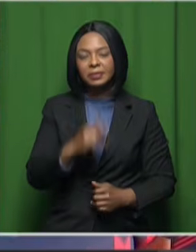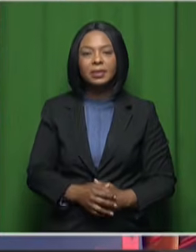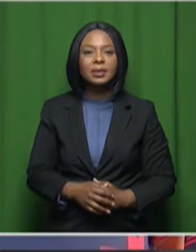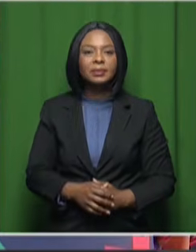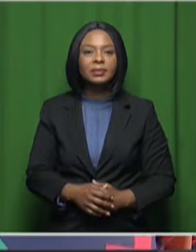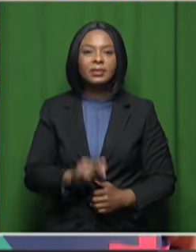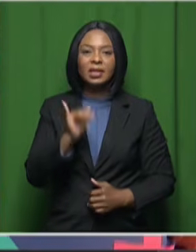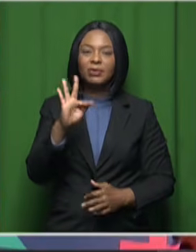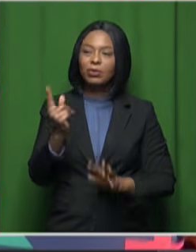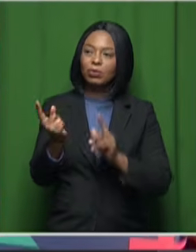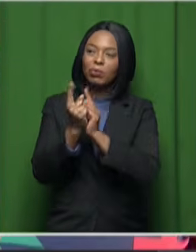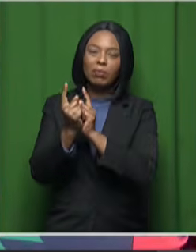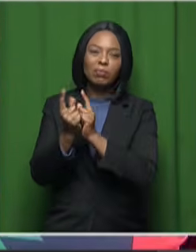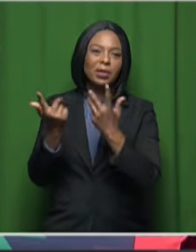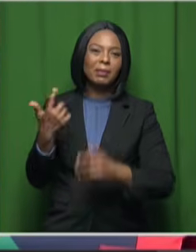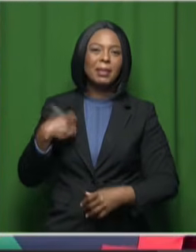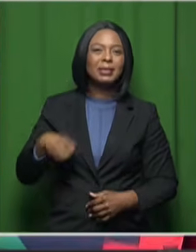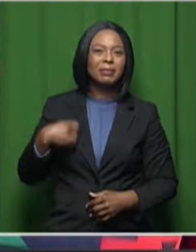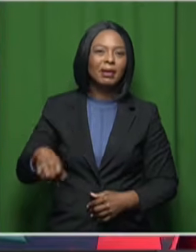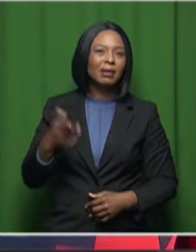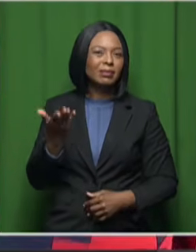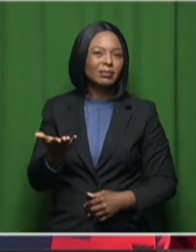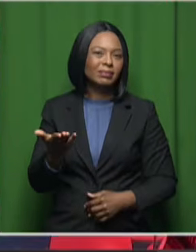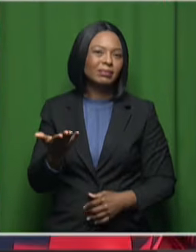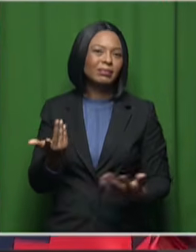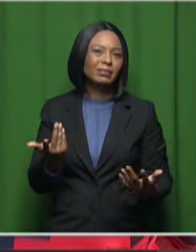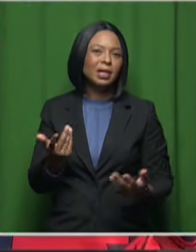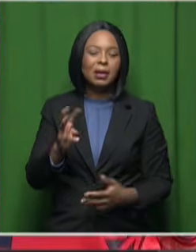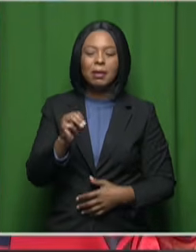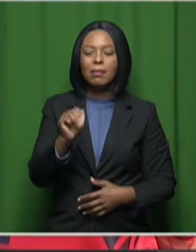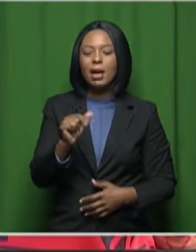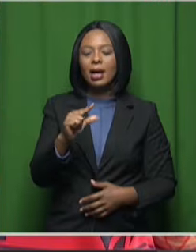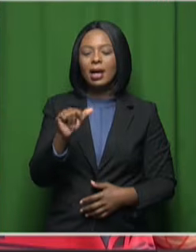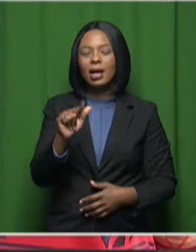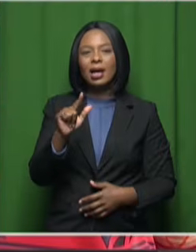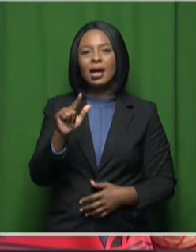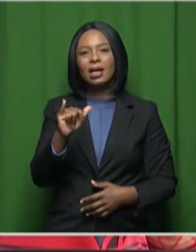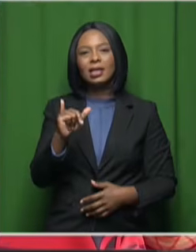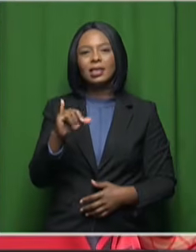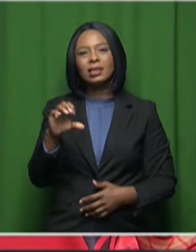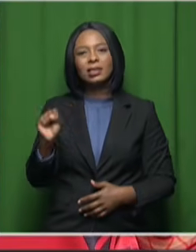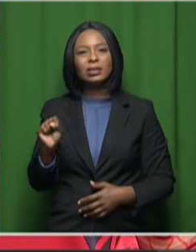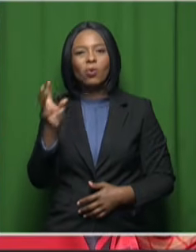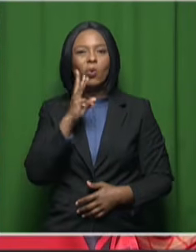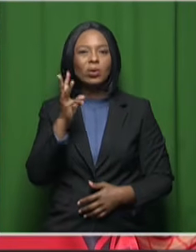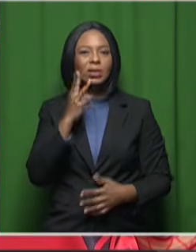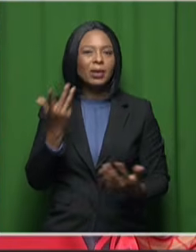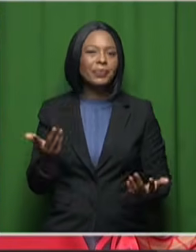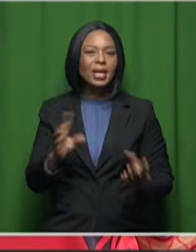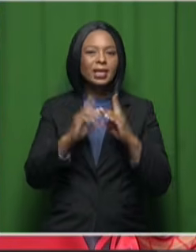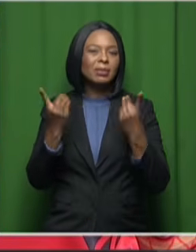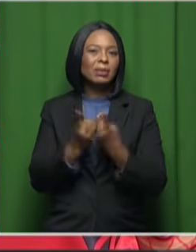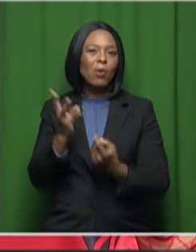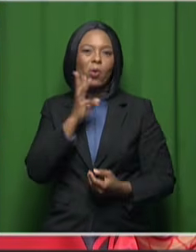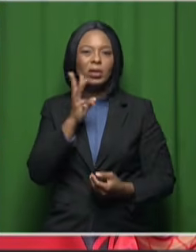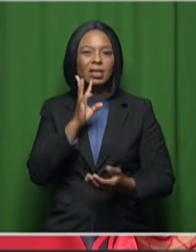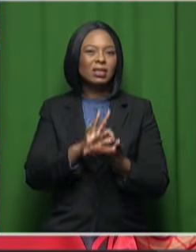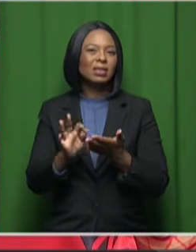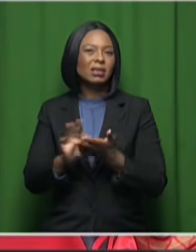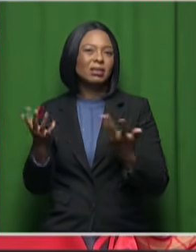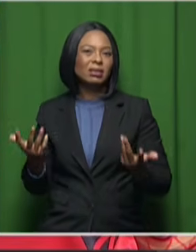municipalities, the city of Tshwane, Magali's Water, the Department of Water and Sanitation, when those conversations are